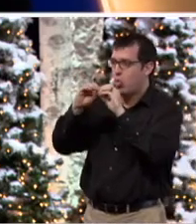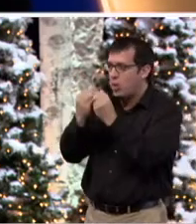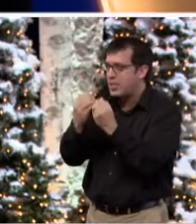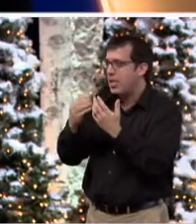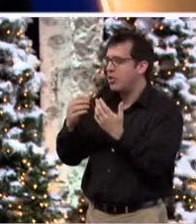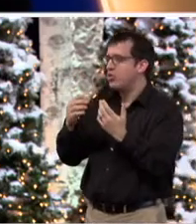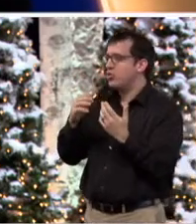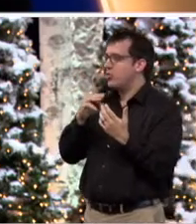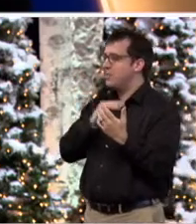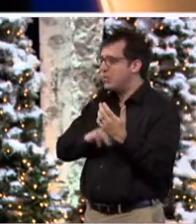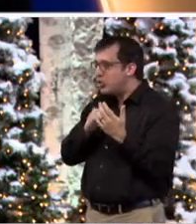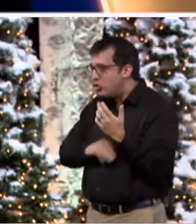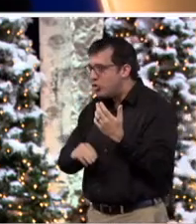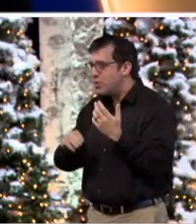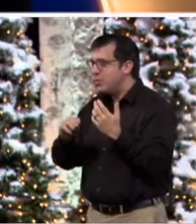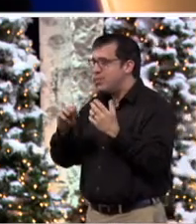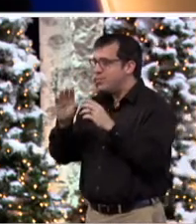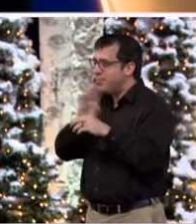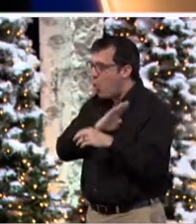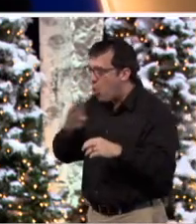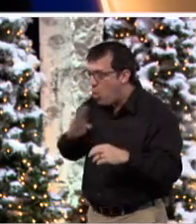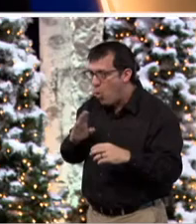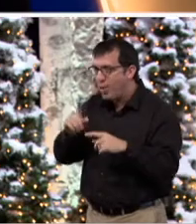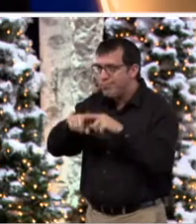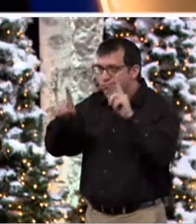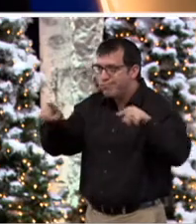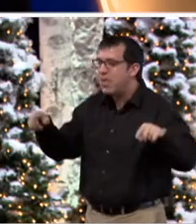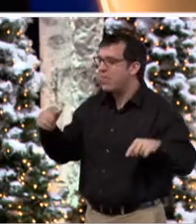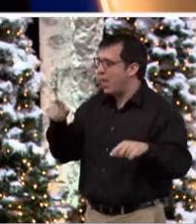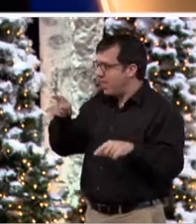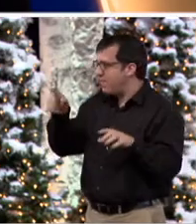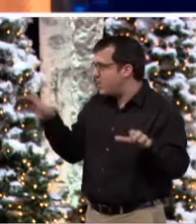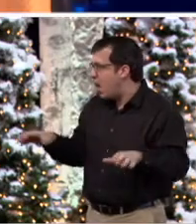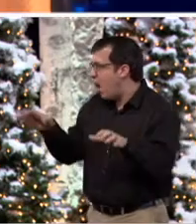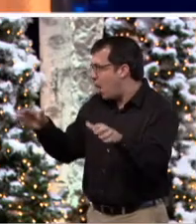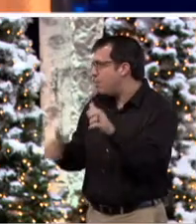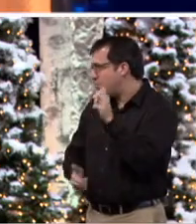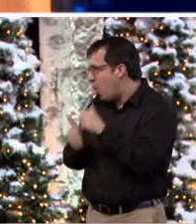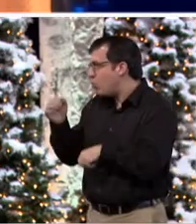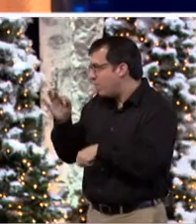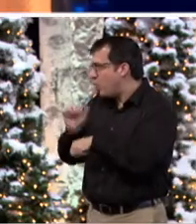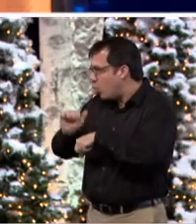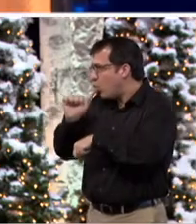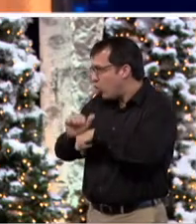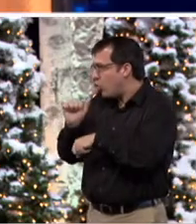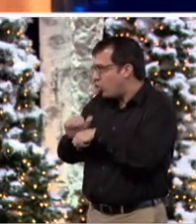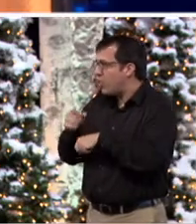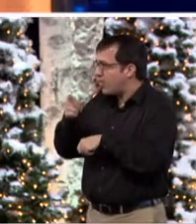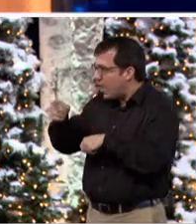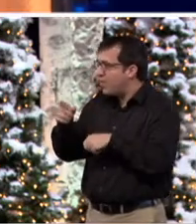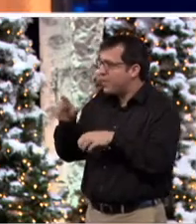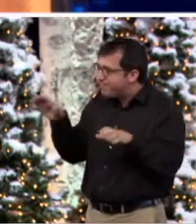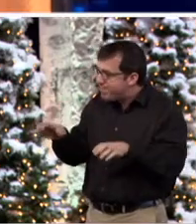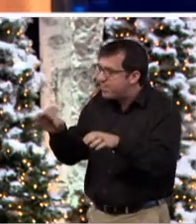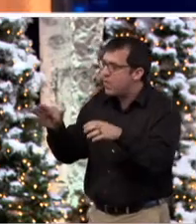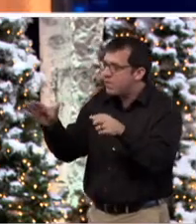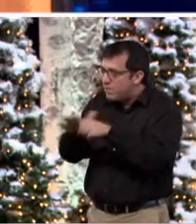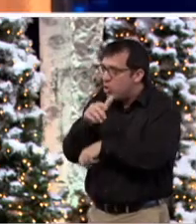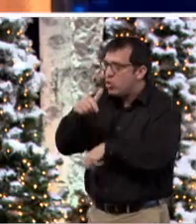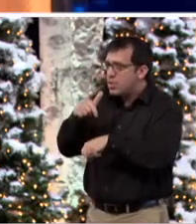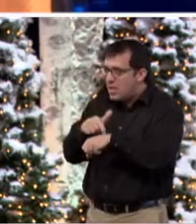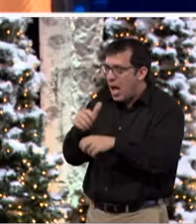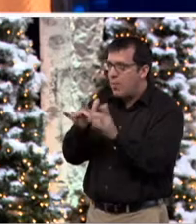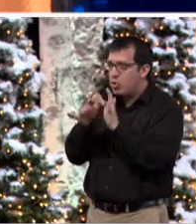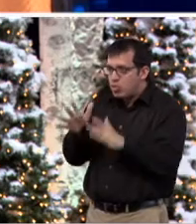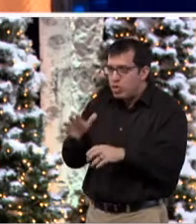agencies and mission boards that have done the bulk of the work in getting full-time Christian